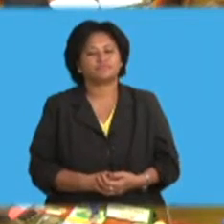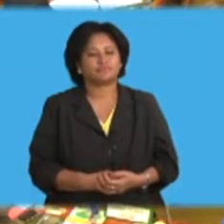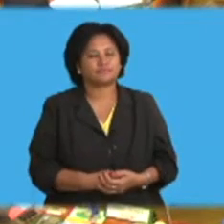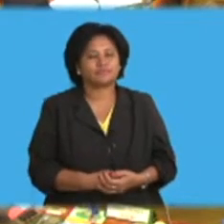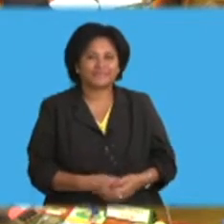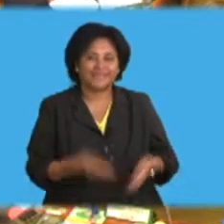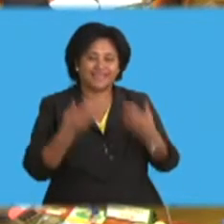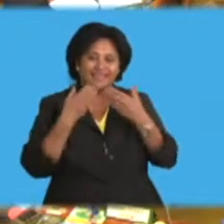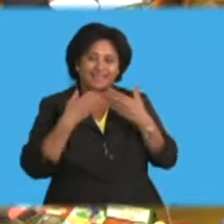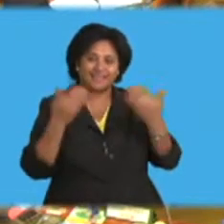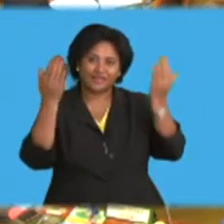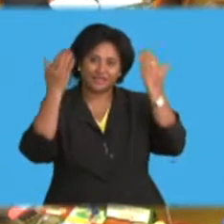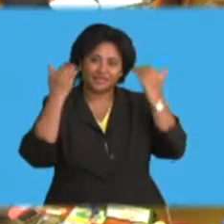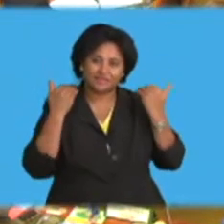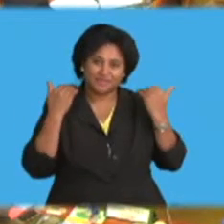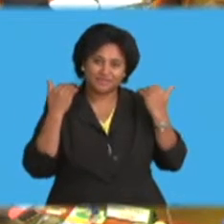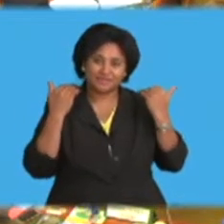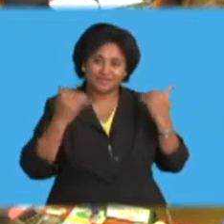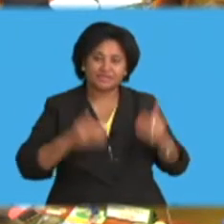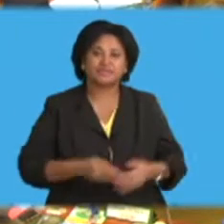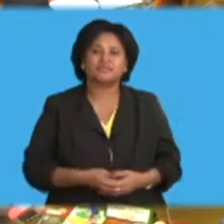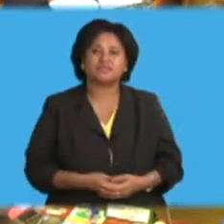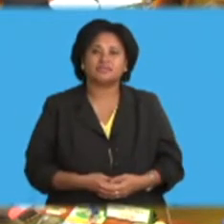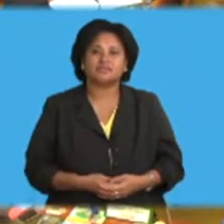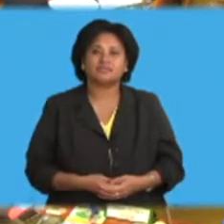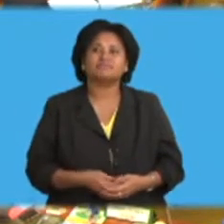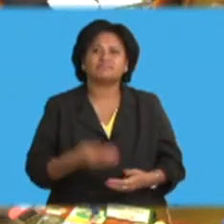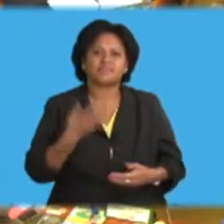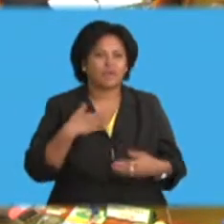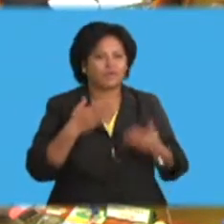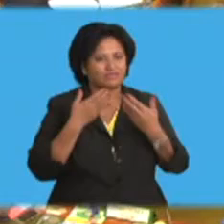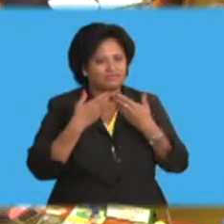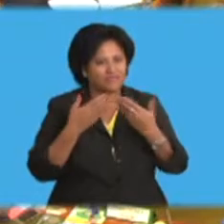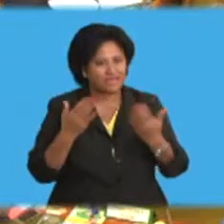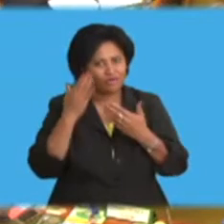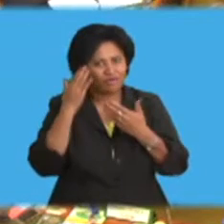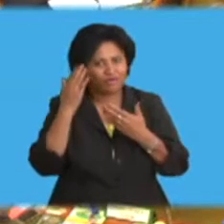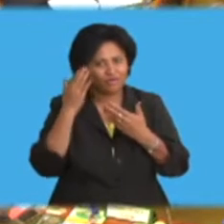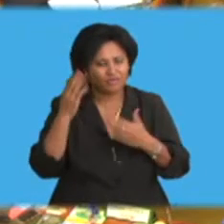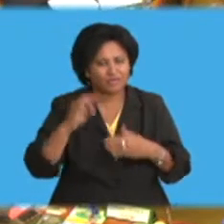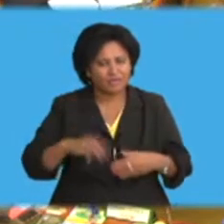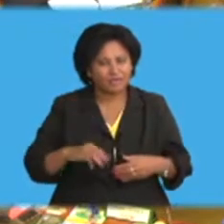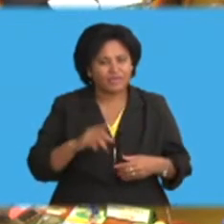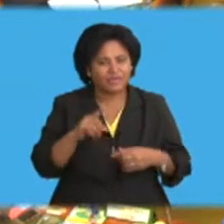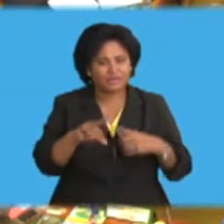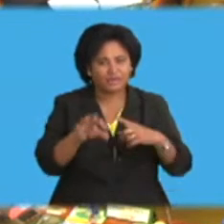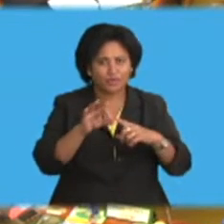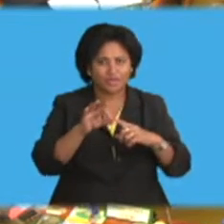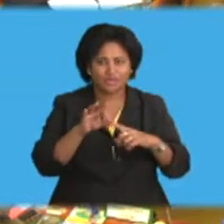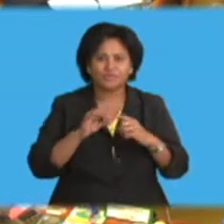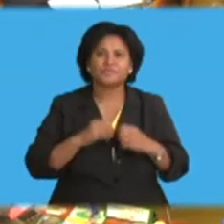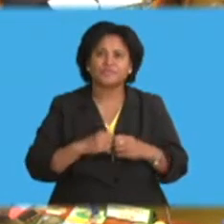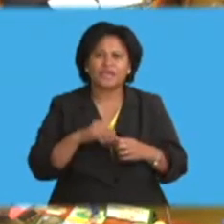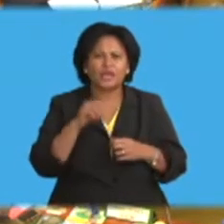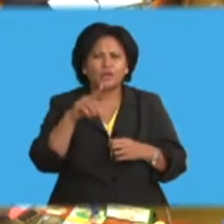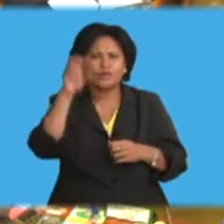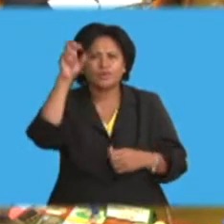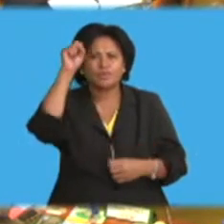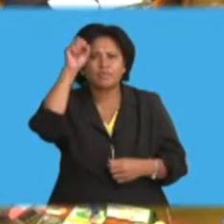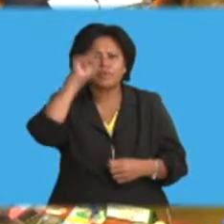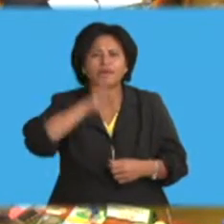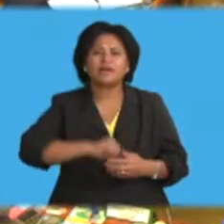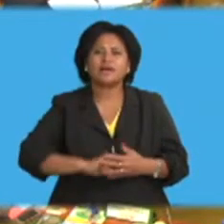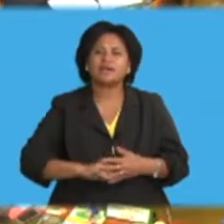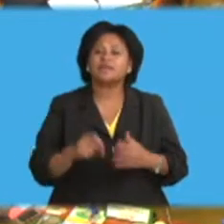Thank you, Madam Speaker, and I wish to thank the Honourable Member for this question. Madam Speaker, you would recall